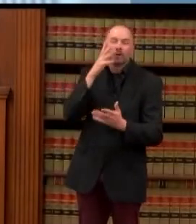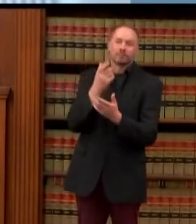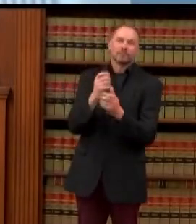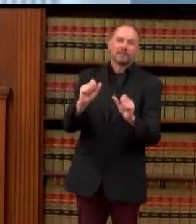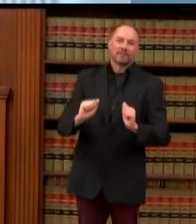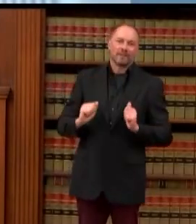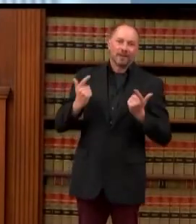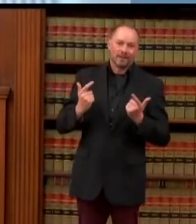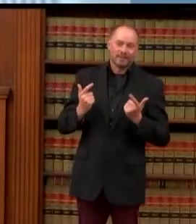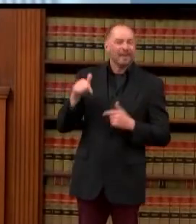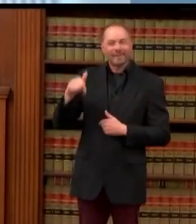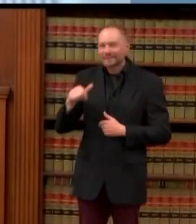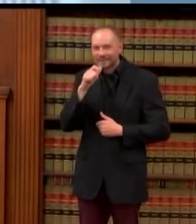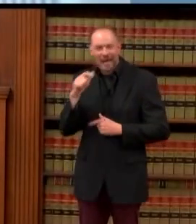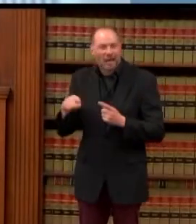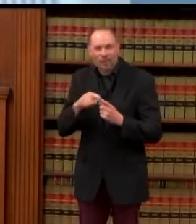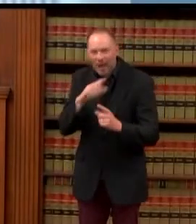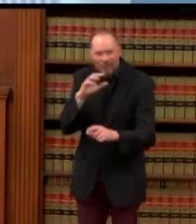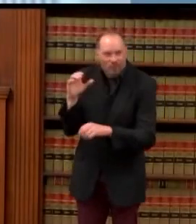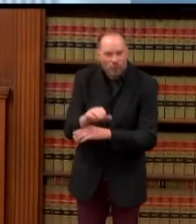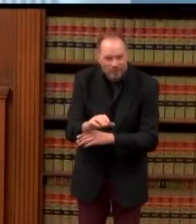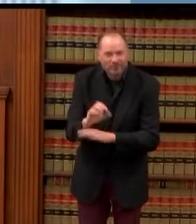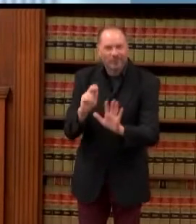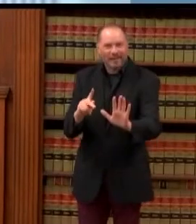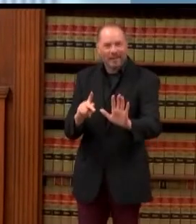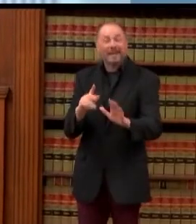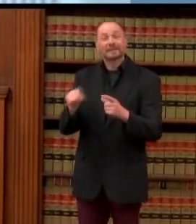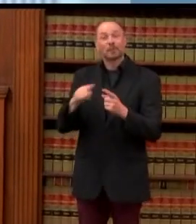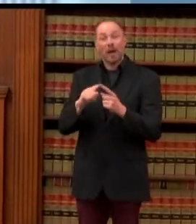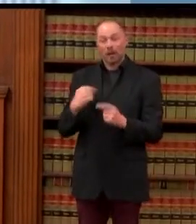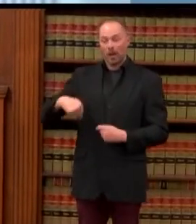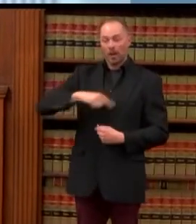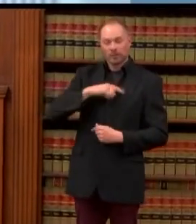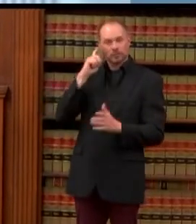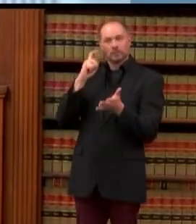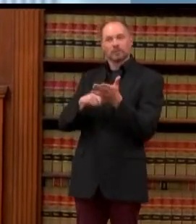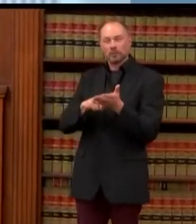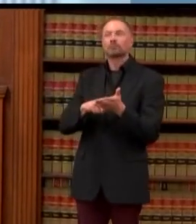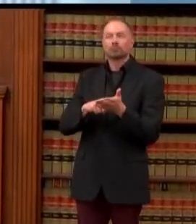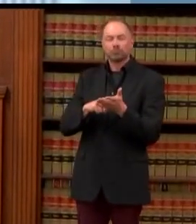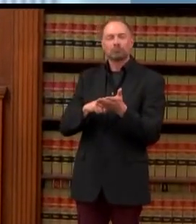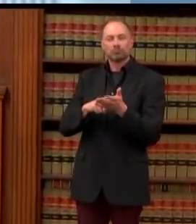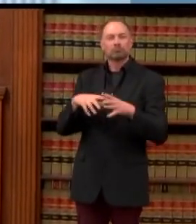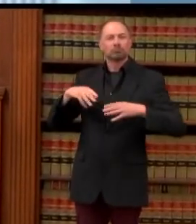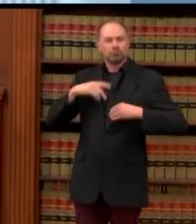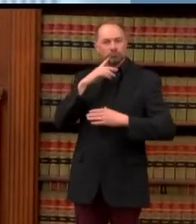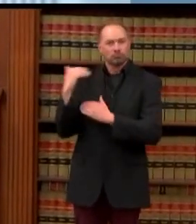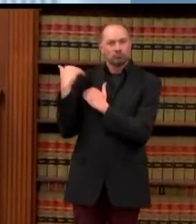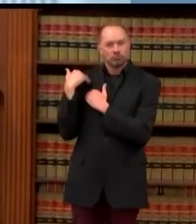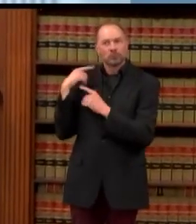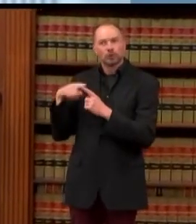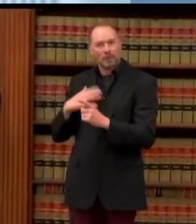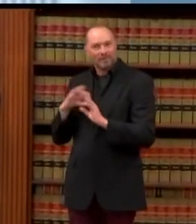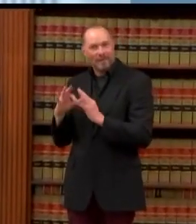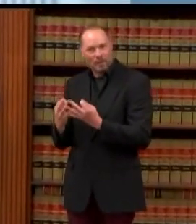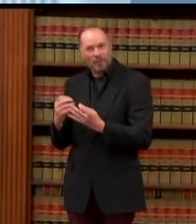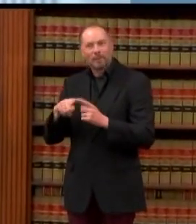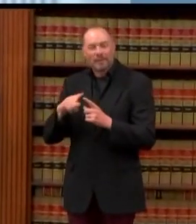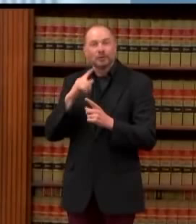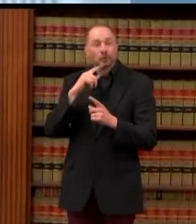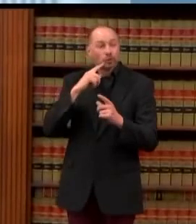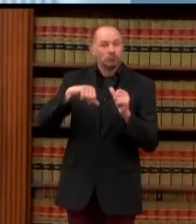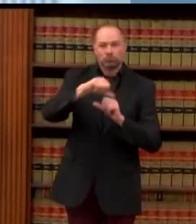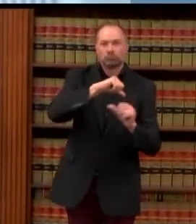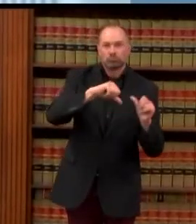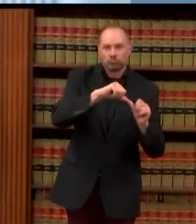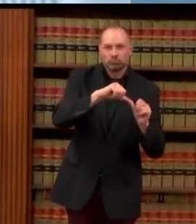not about enforcement. It is about all of us recognizing we have a responsibility to not only our families, but to each other